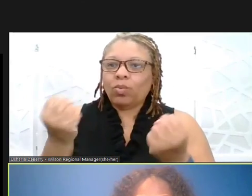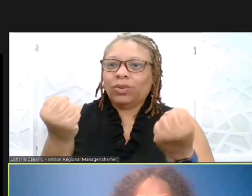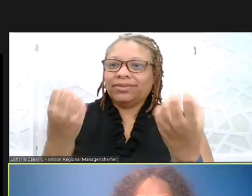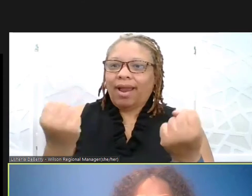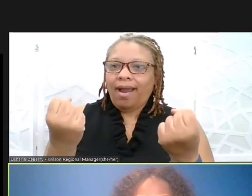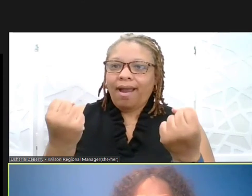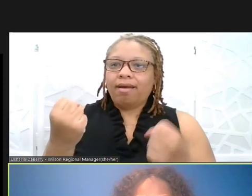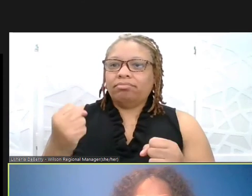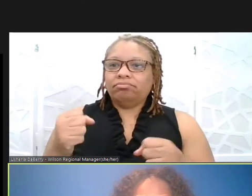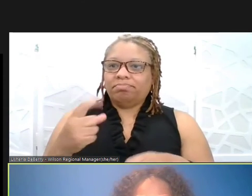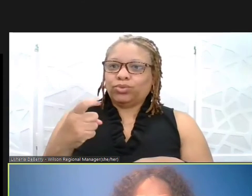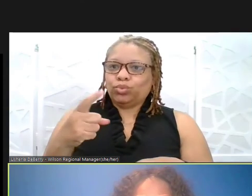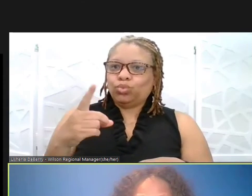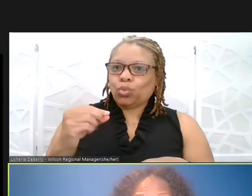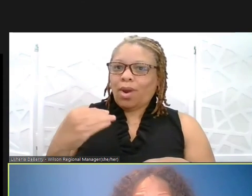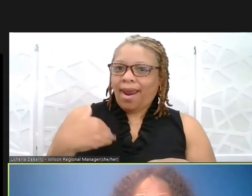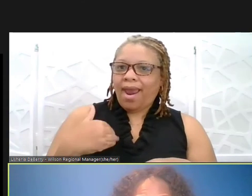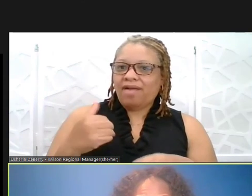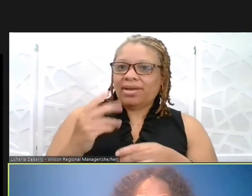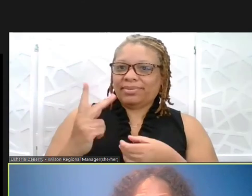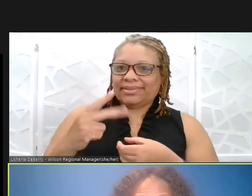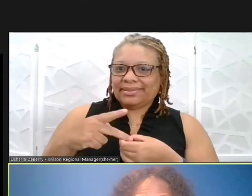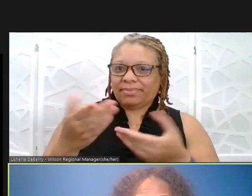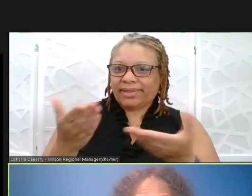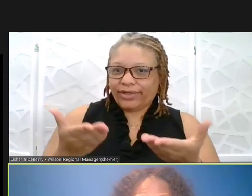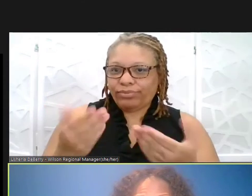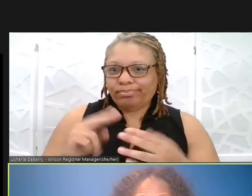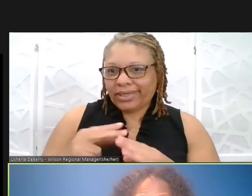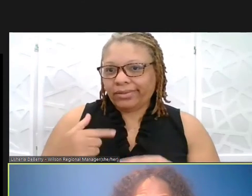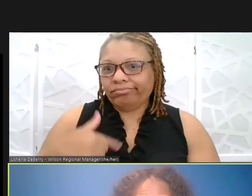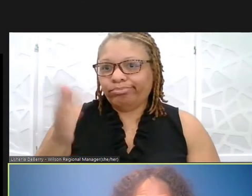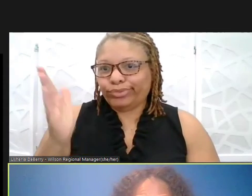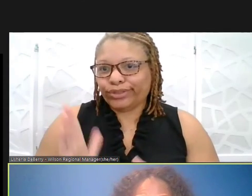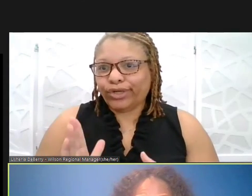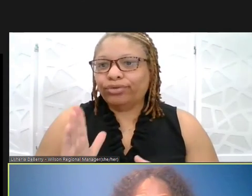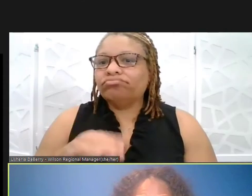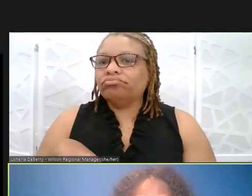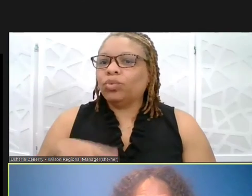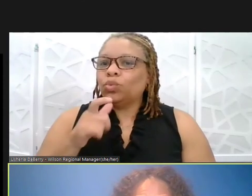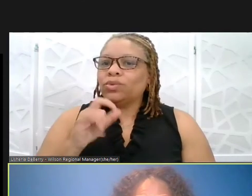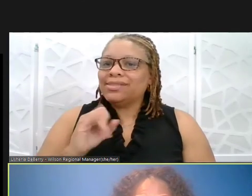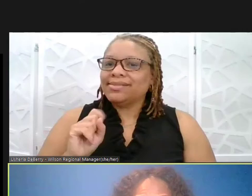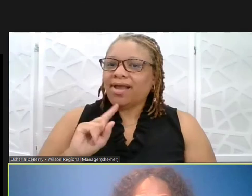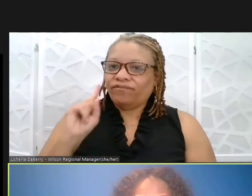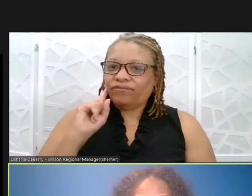And so when Katie was voicing, we had an interpreter here.